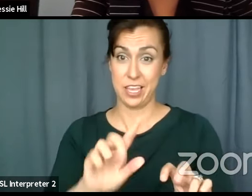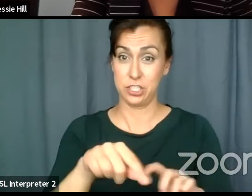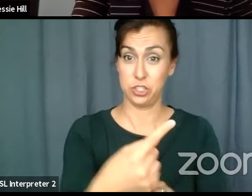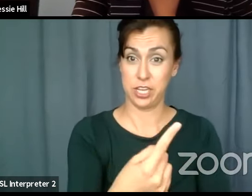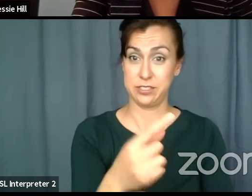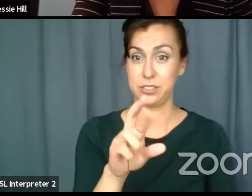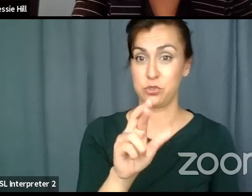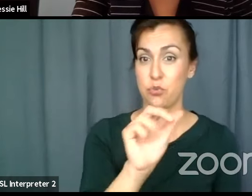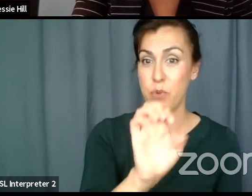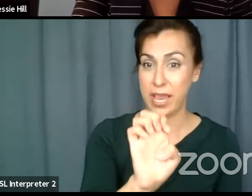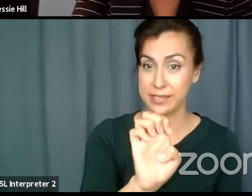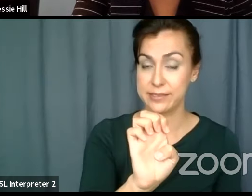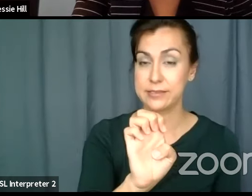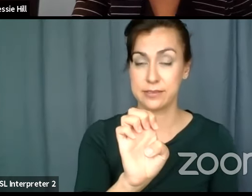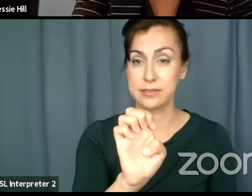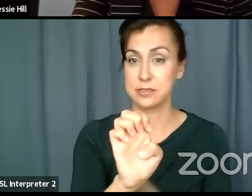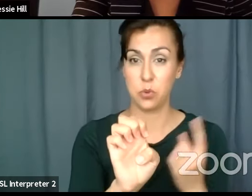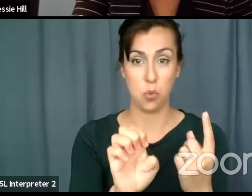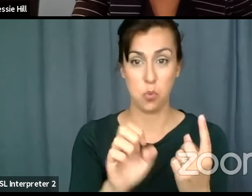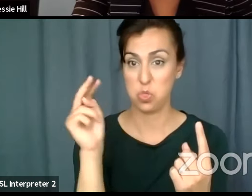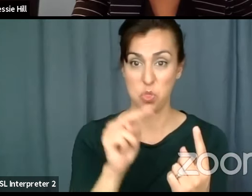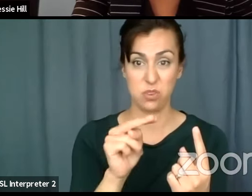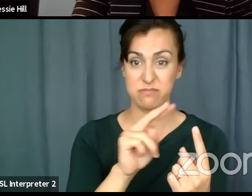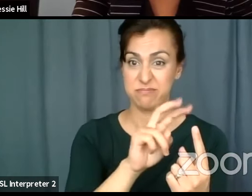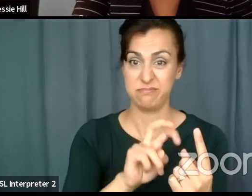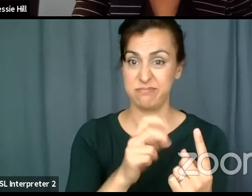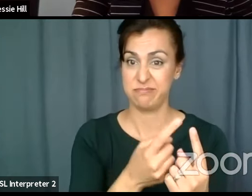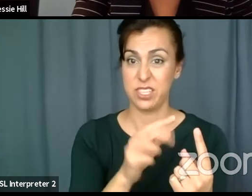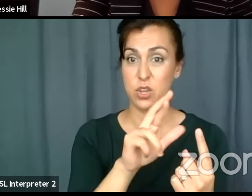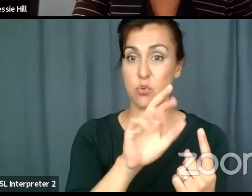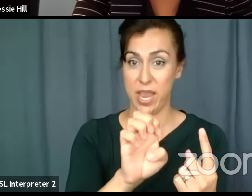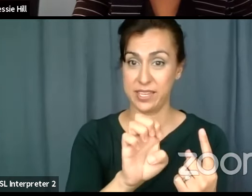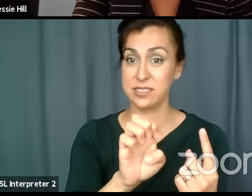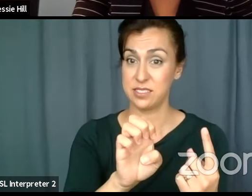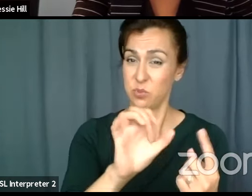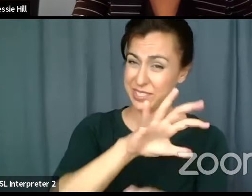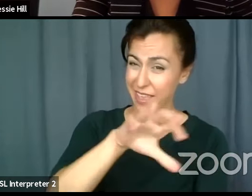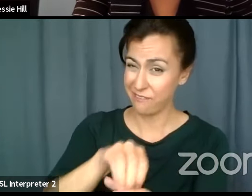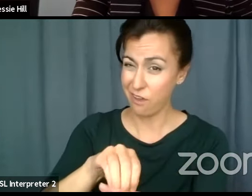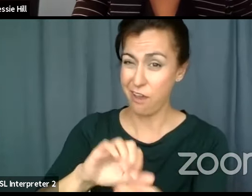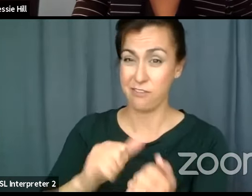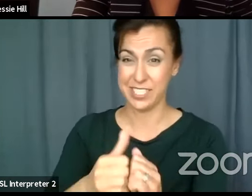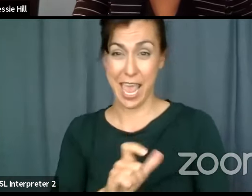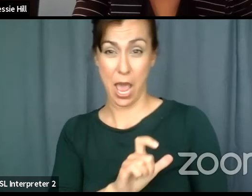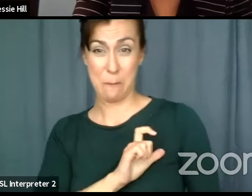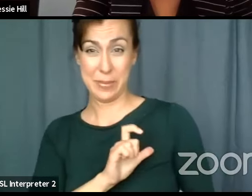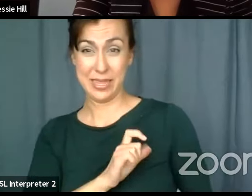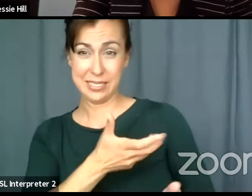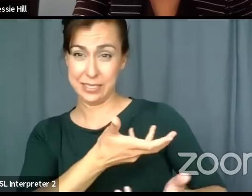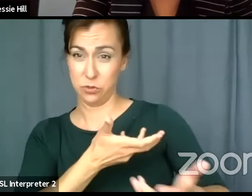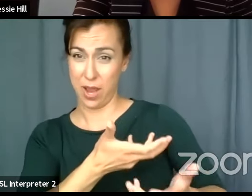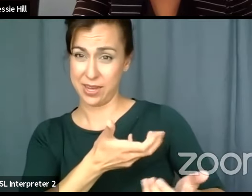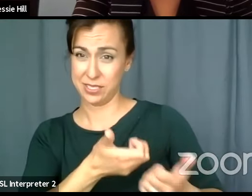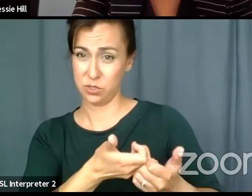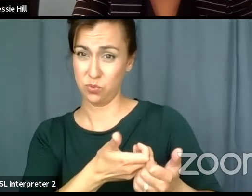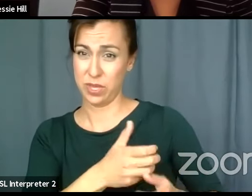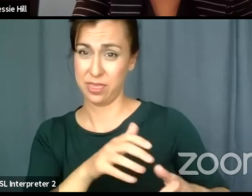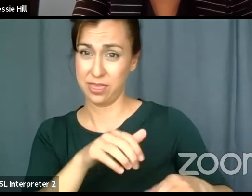or you control for everything else, did race play a part in how they were protest, how they were policed,